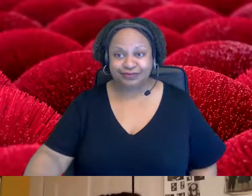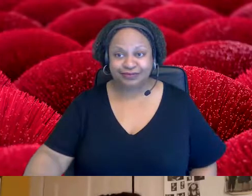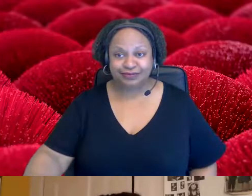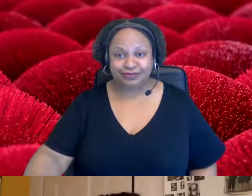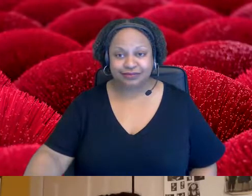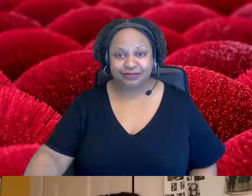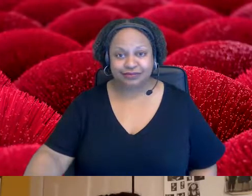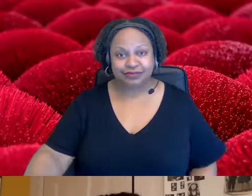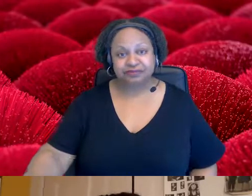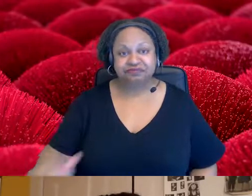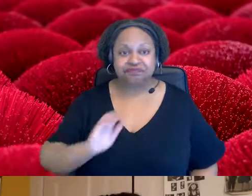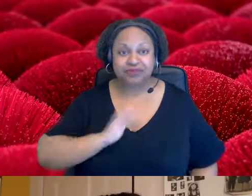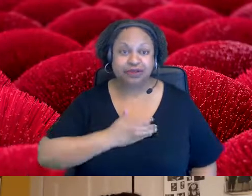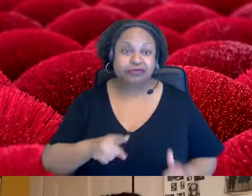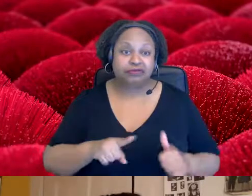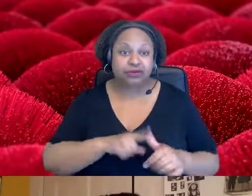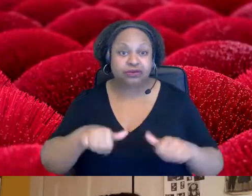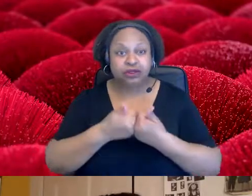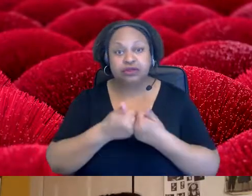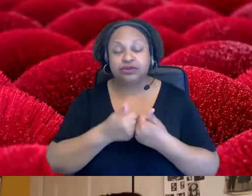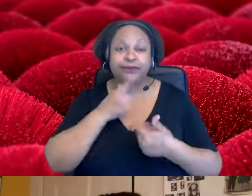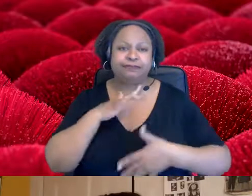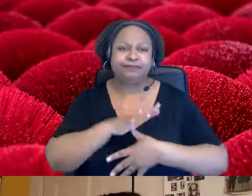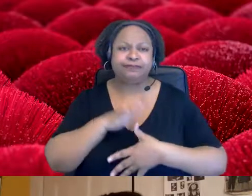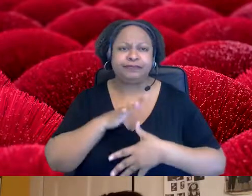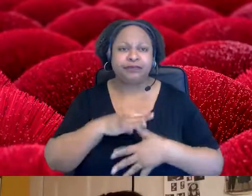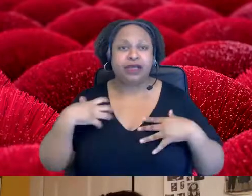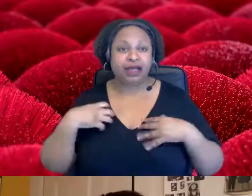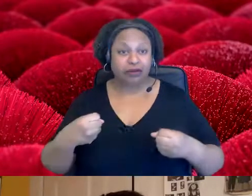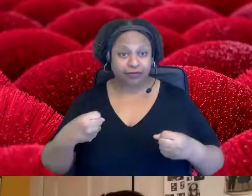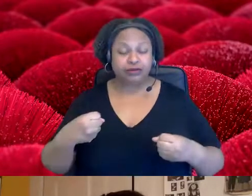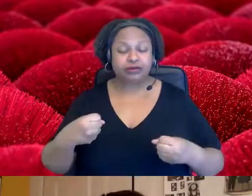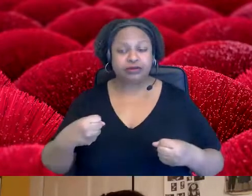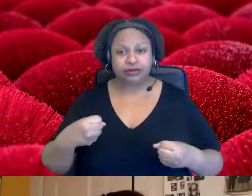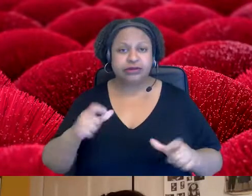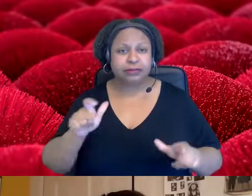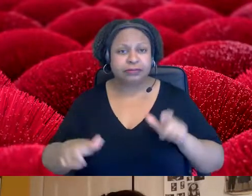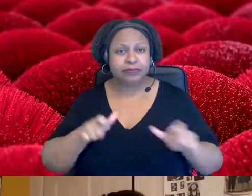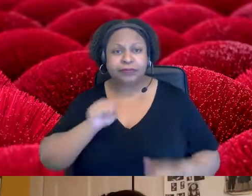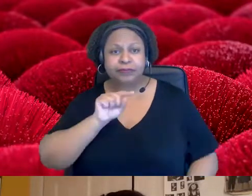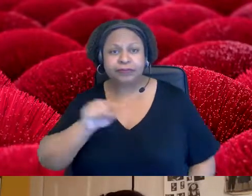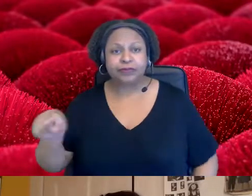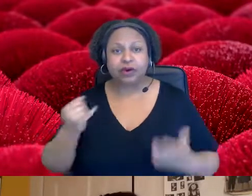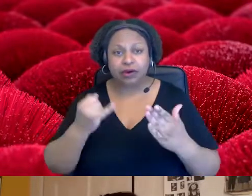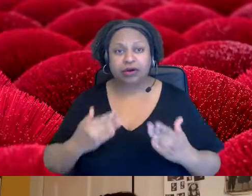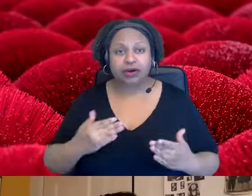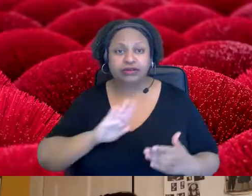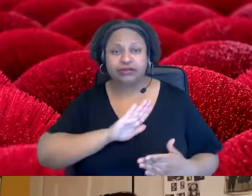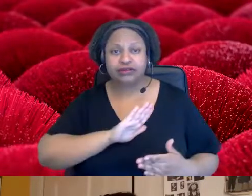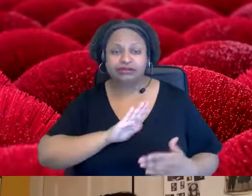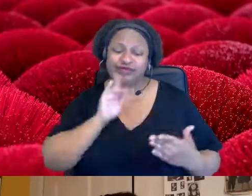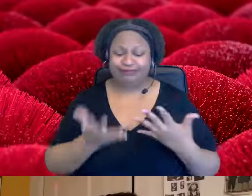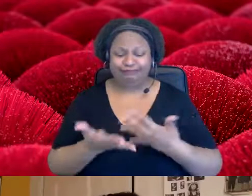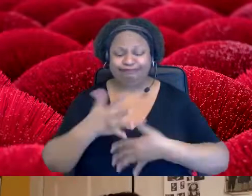Of course, health is top of the agenda. Everyone's health is what